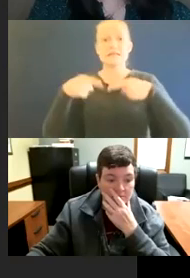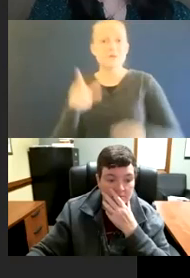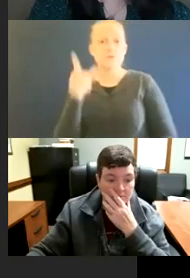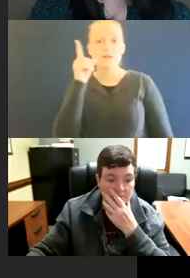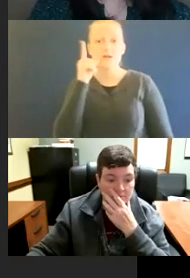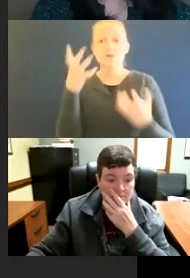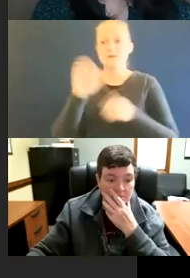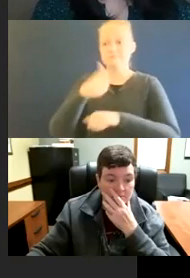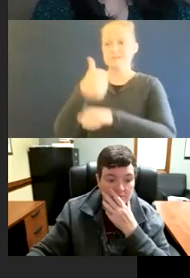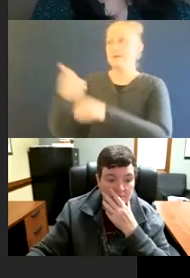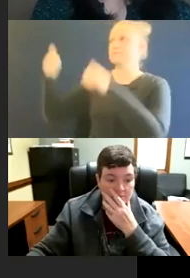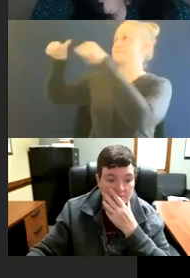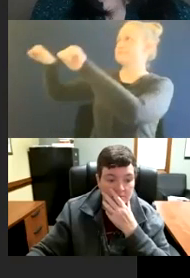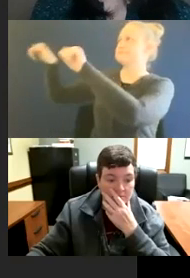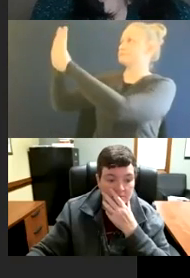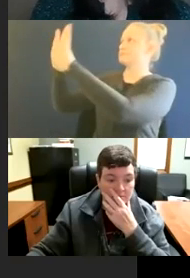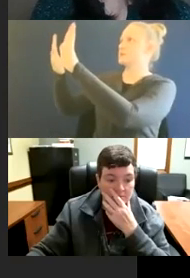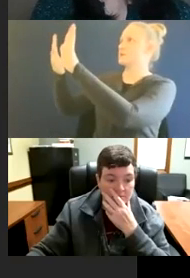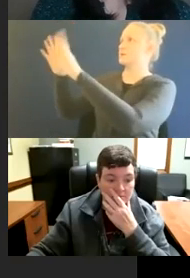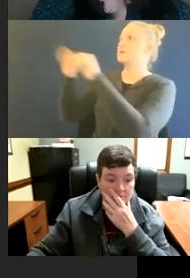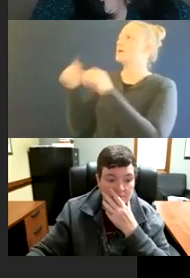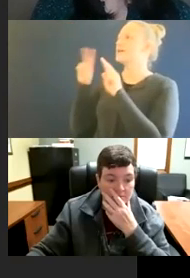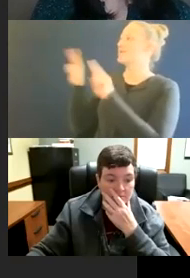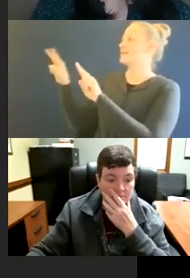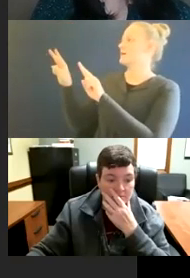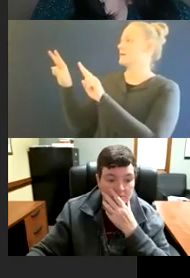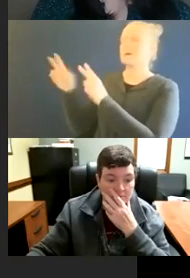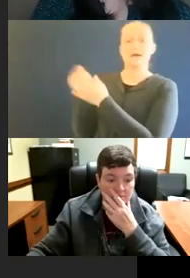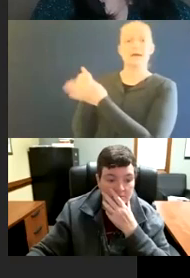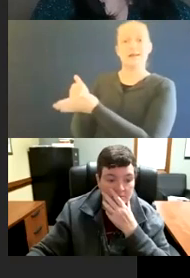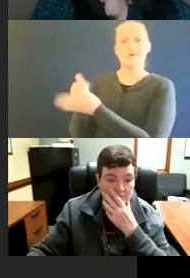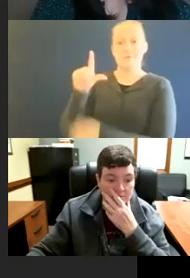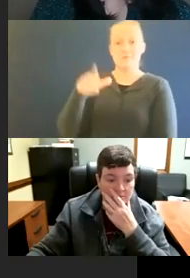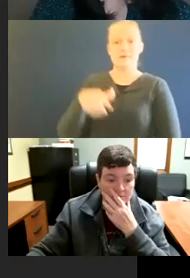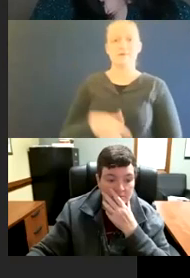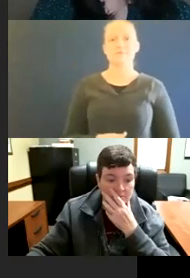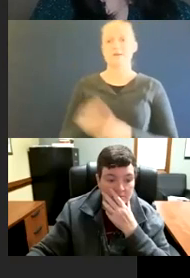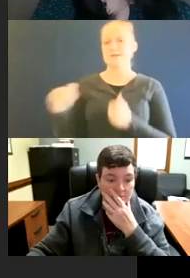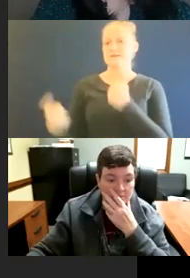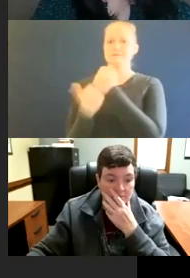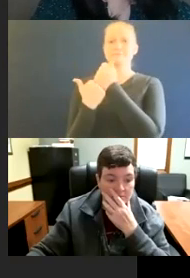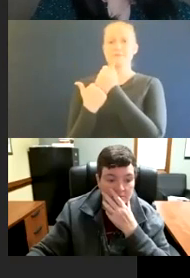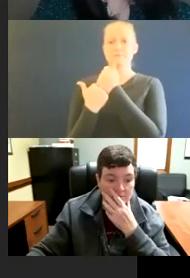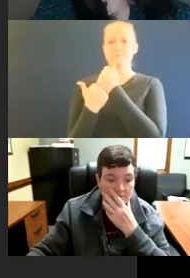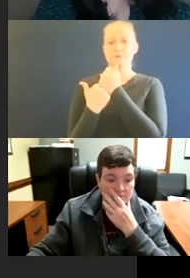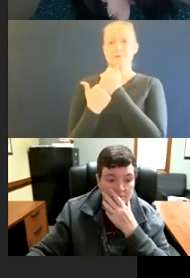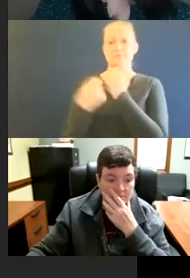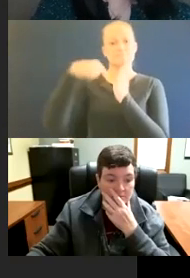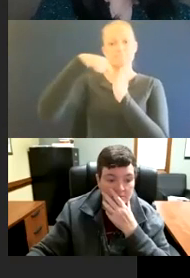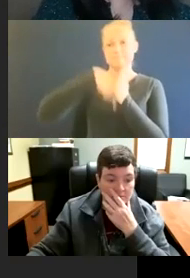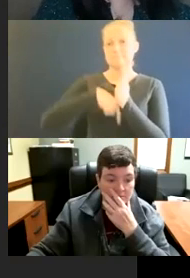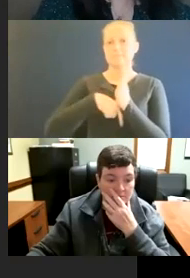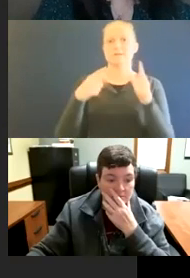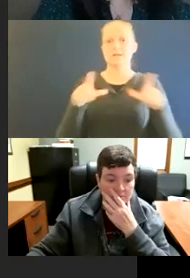you to use. And really, we're expanding our kids' language and communication and just working up to longer phrases